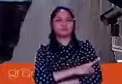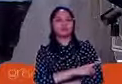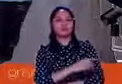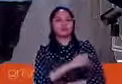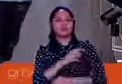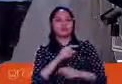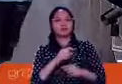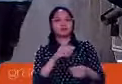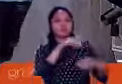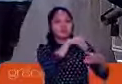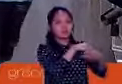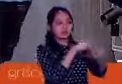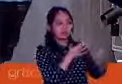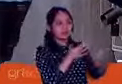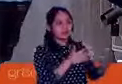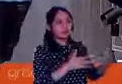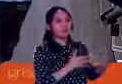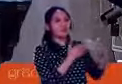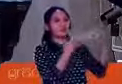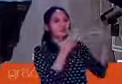day.